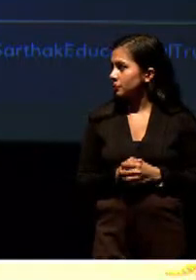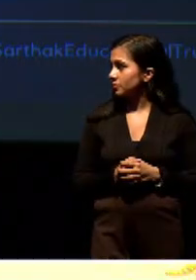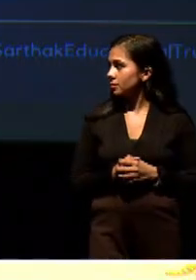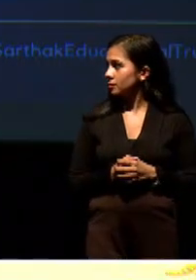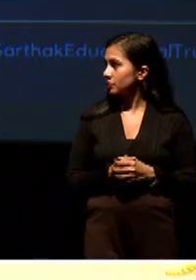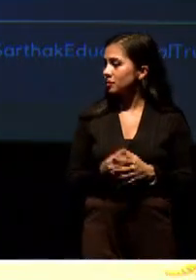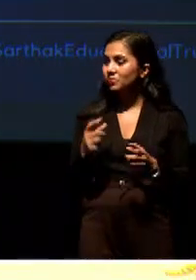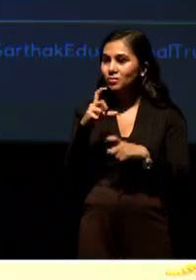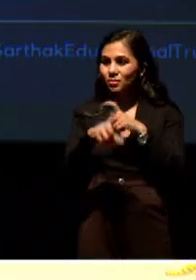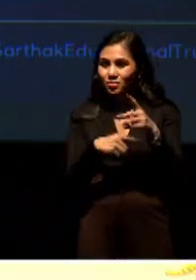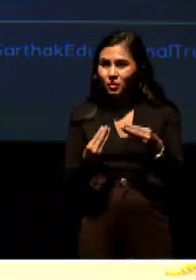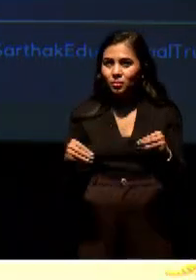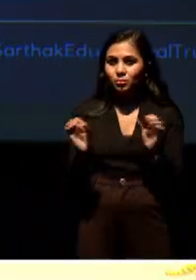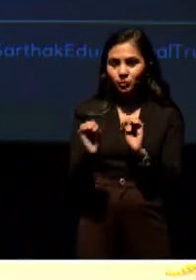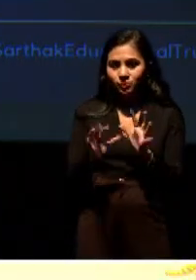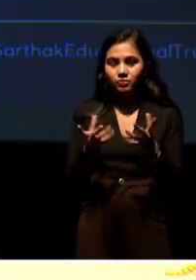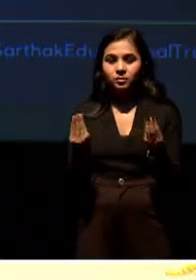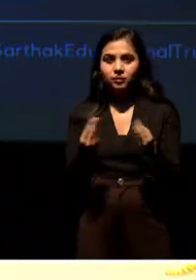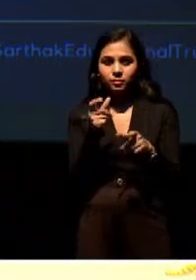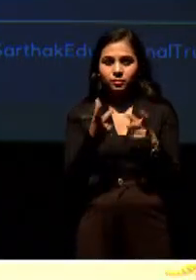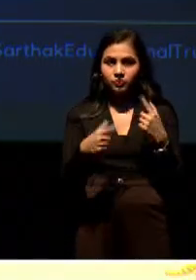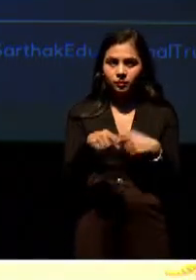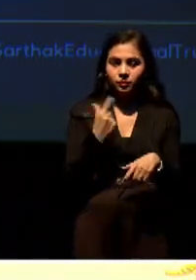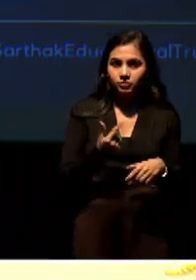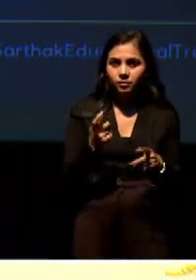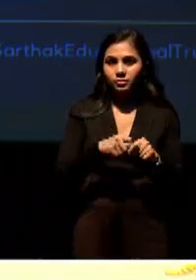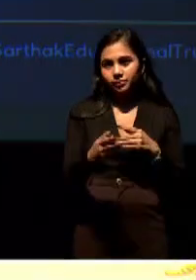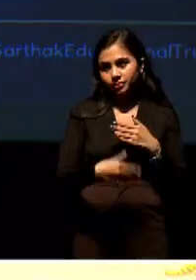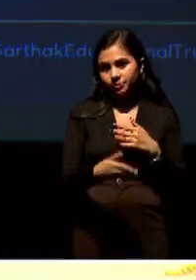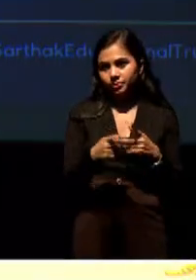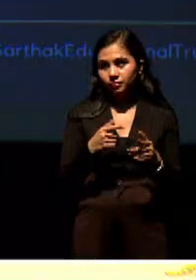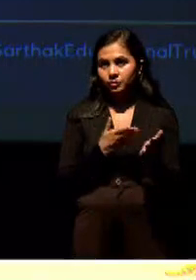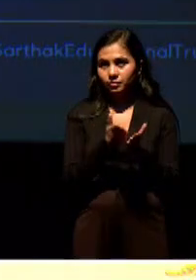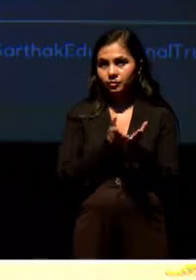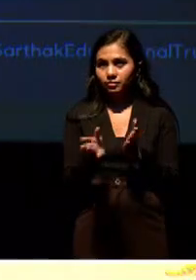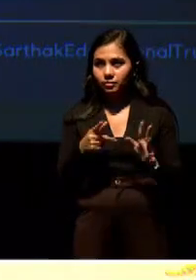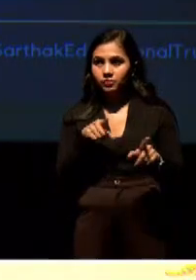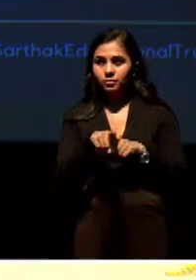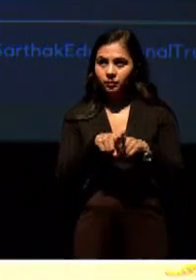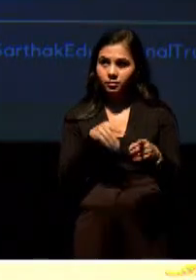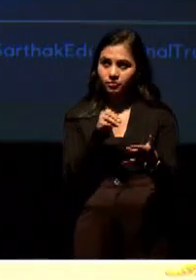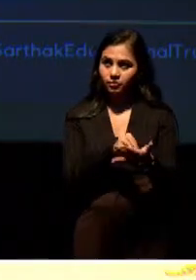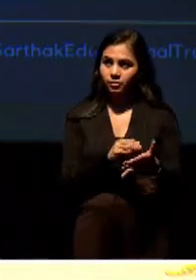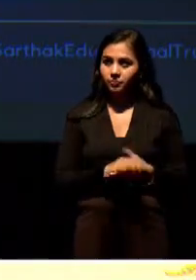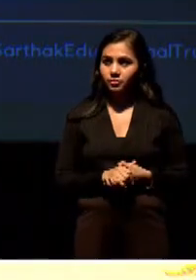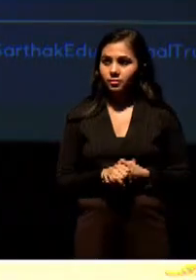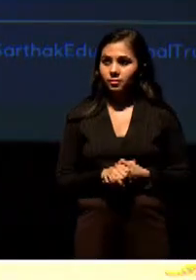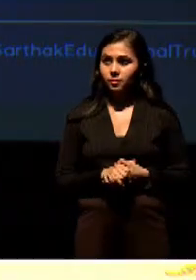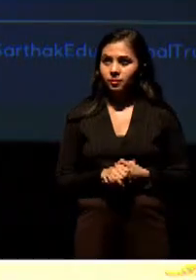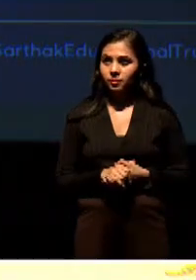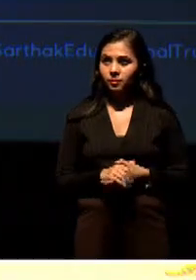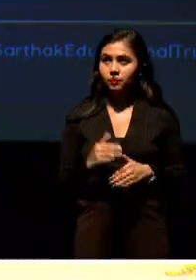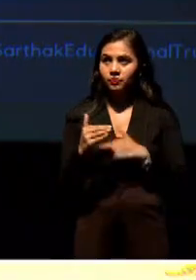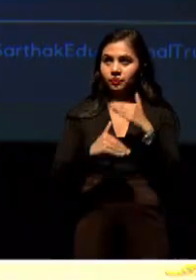not many companies or individuals have done much work in this field actually. Like for example, development of text to